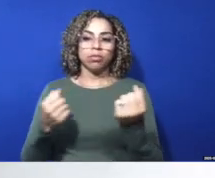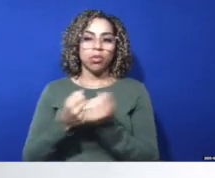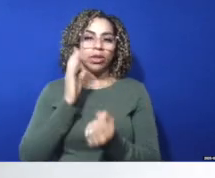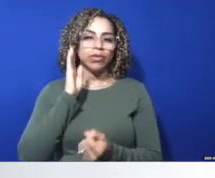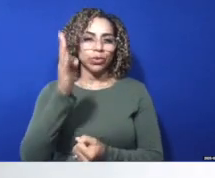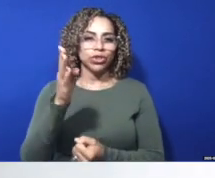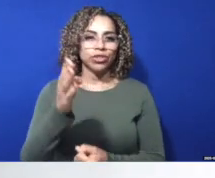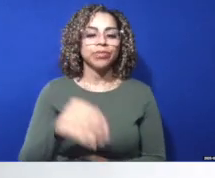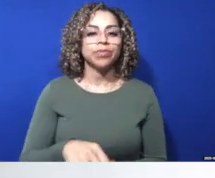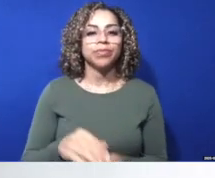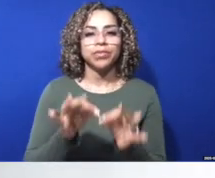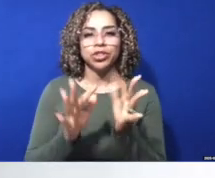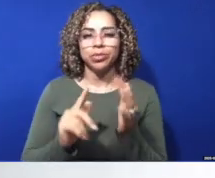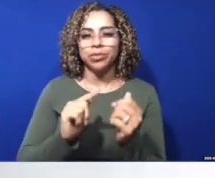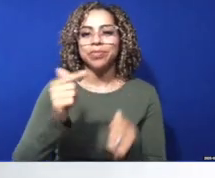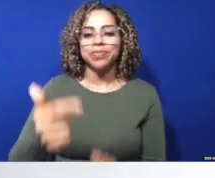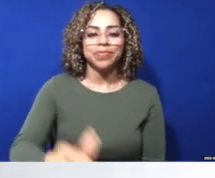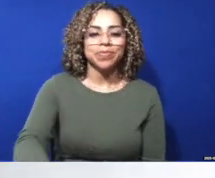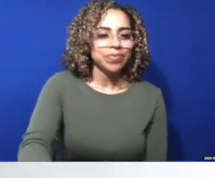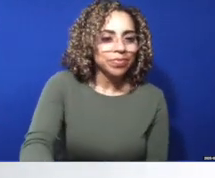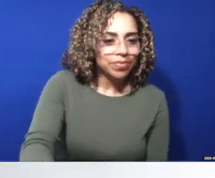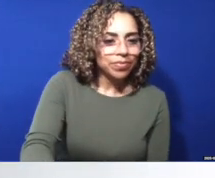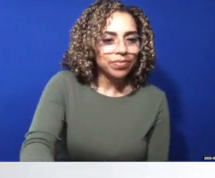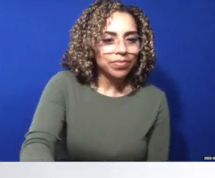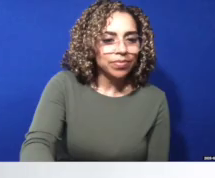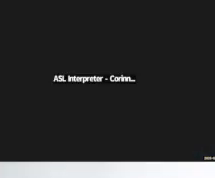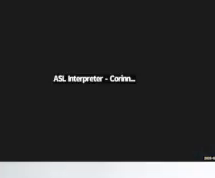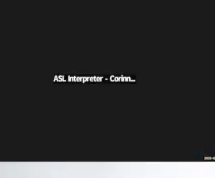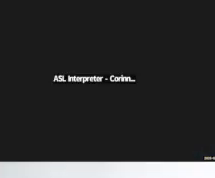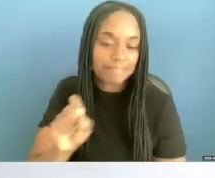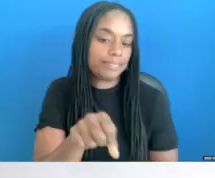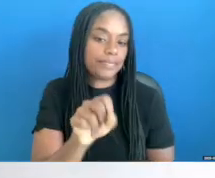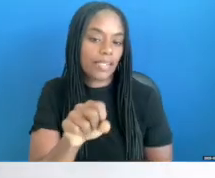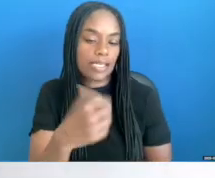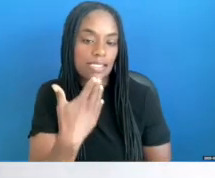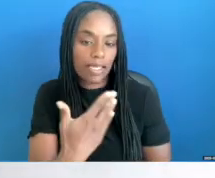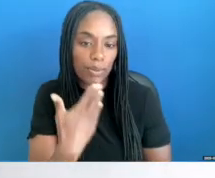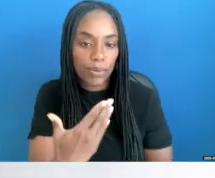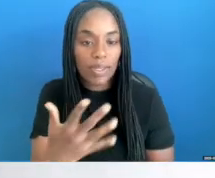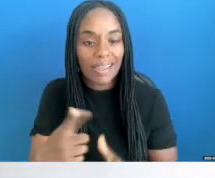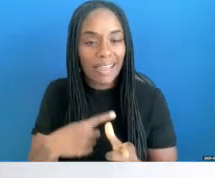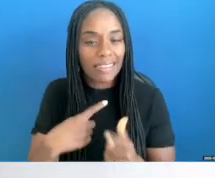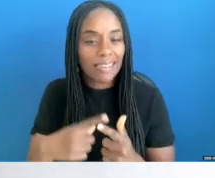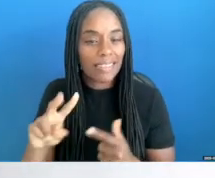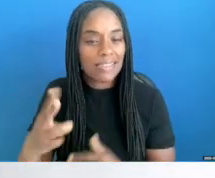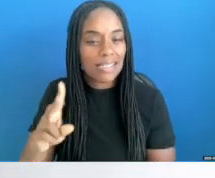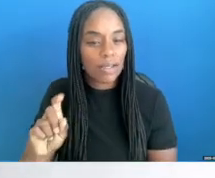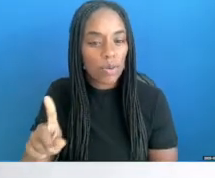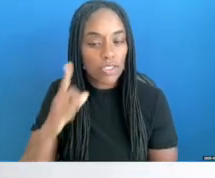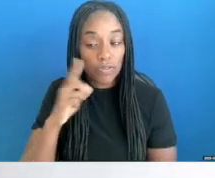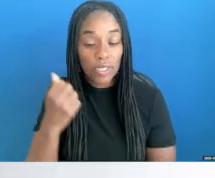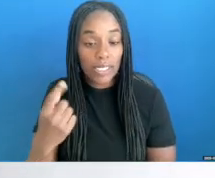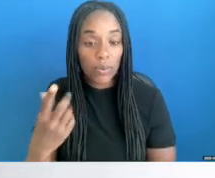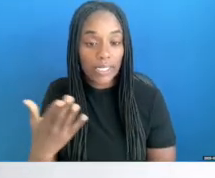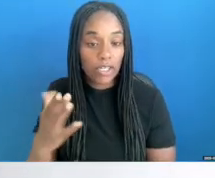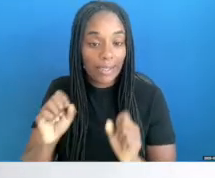future. Does that answer that question? Yes, thank you. And then just the second question for anybody here